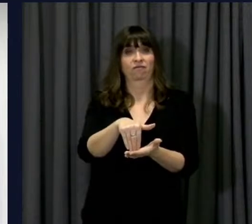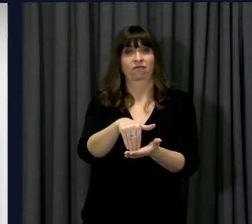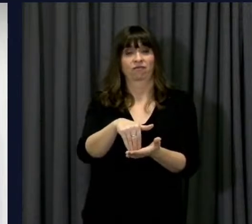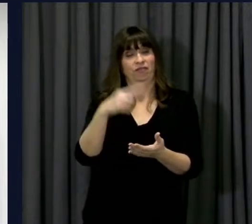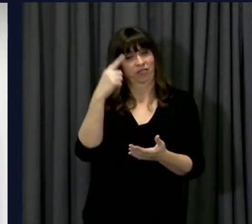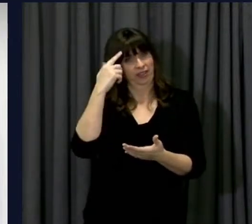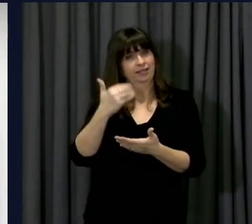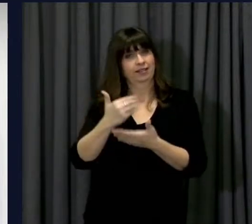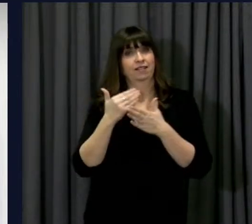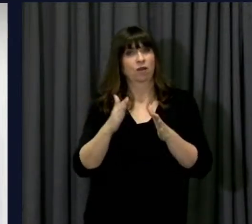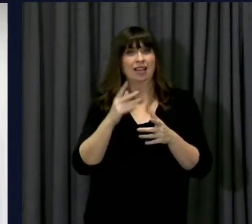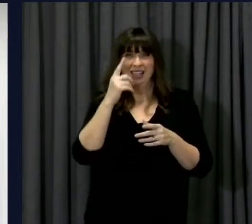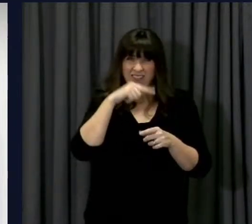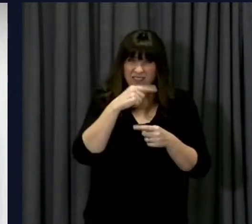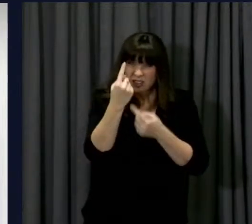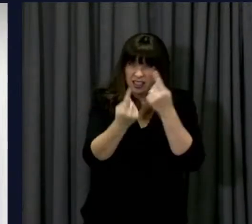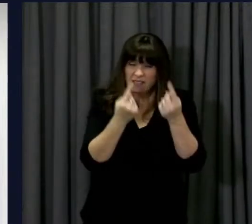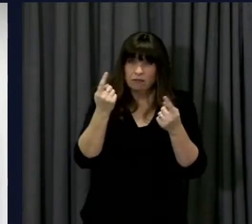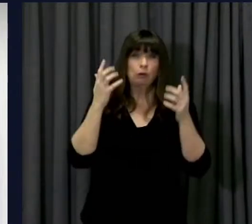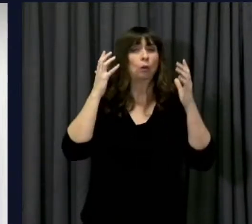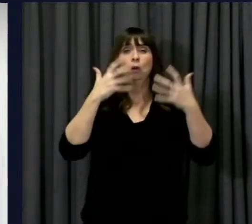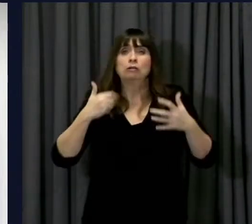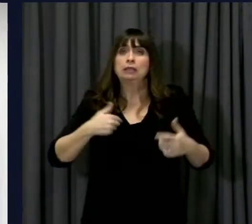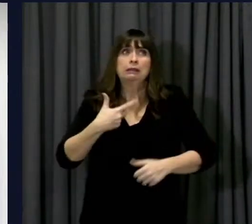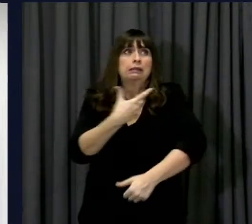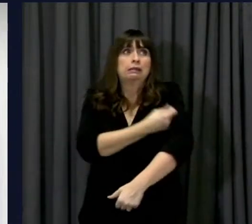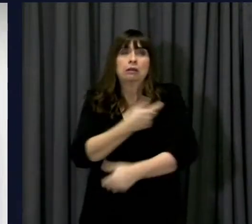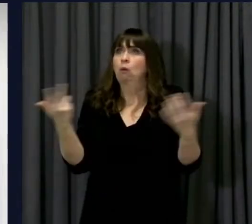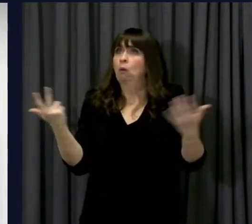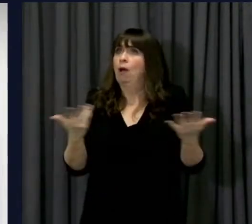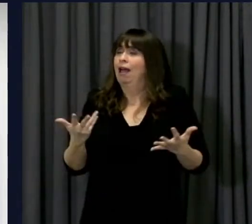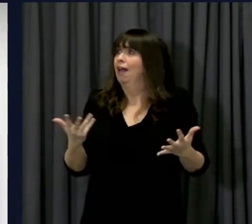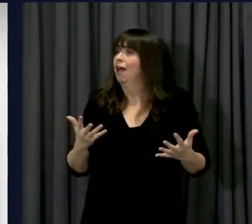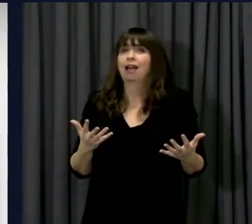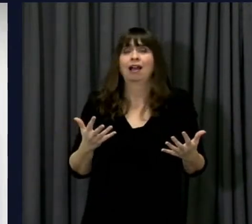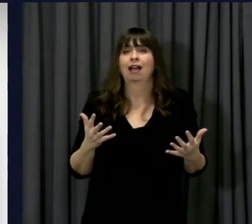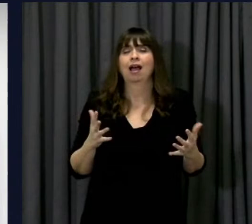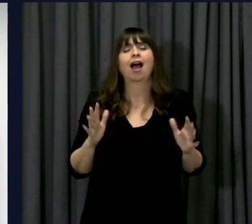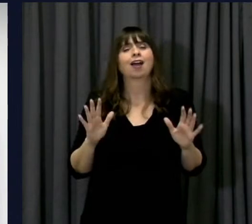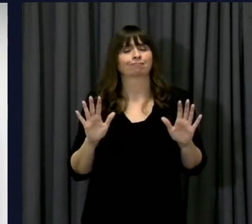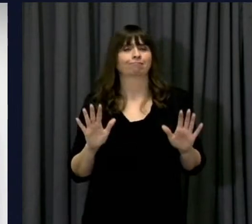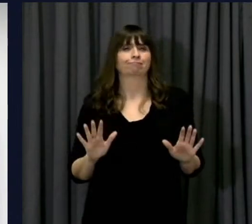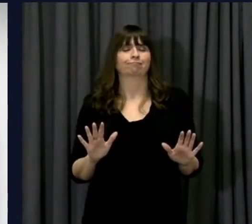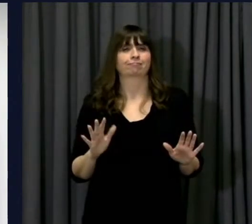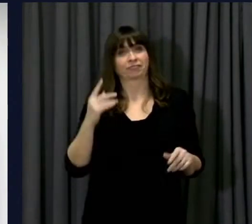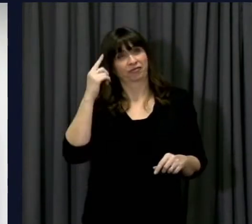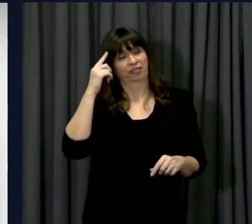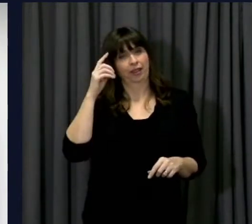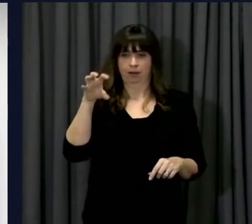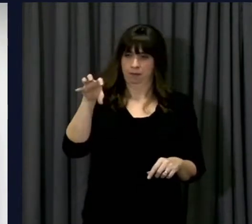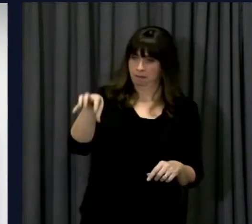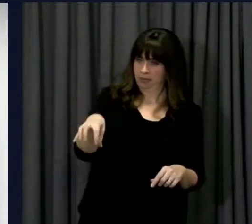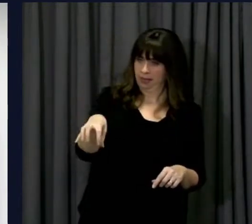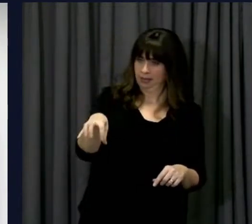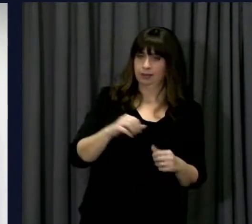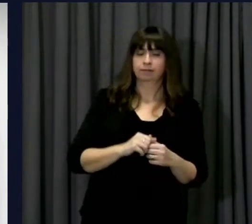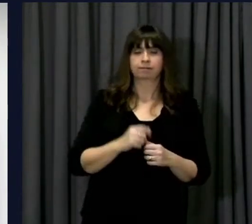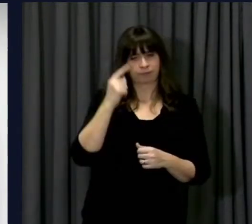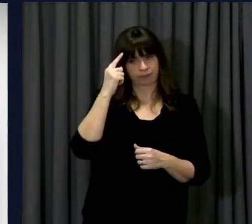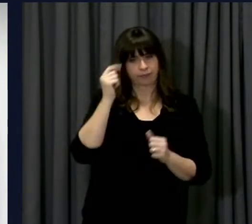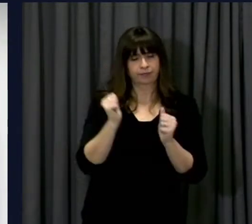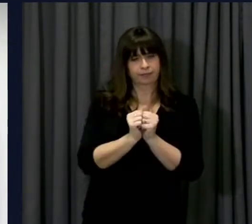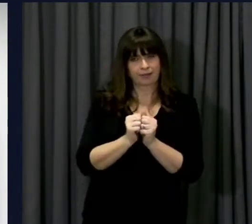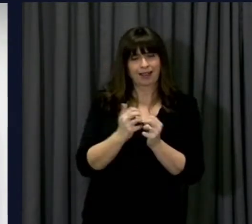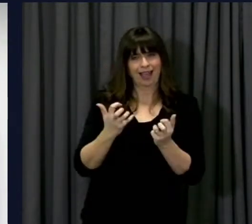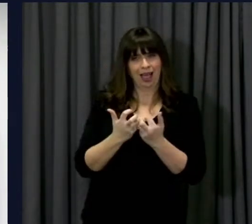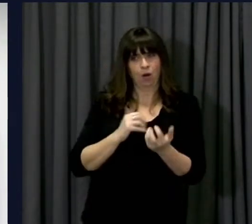So if you're concerned about where your vaccination is being delivered, you should reflect on where that centre is, how you'll get there, and